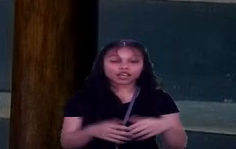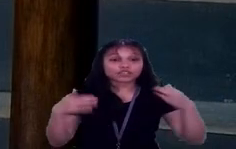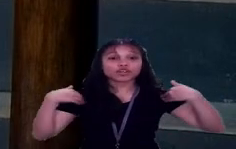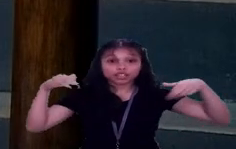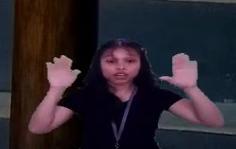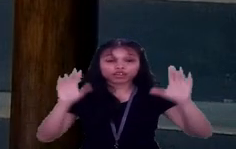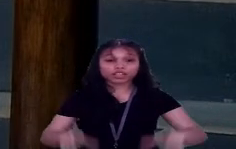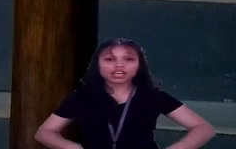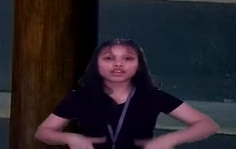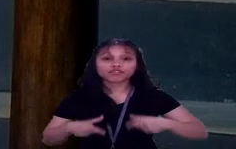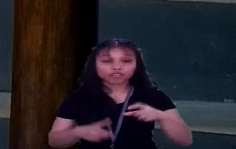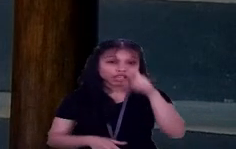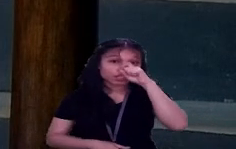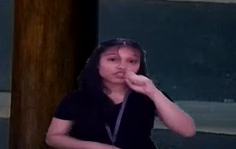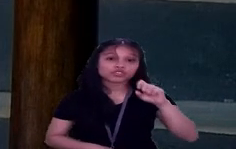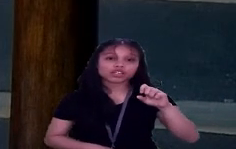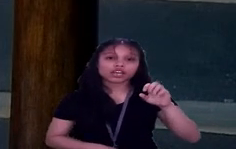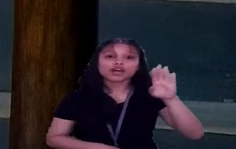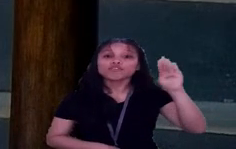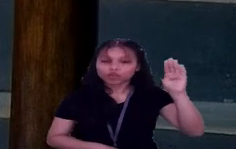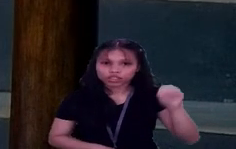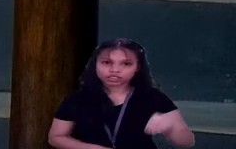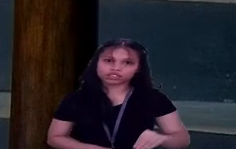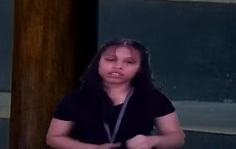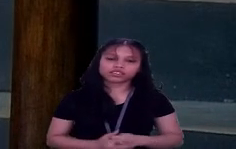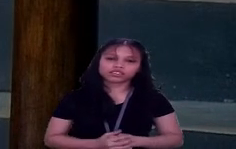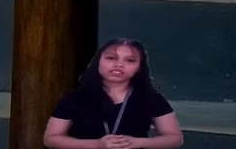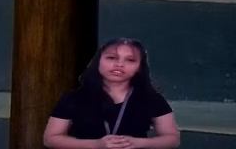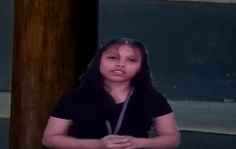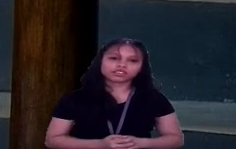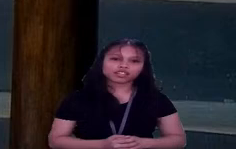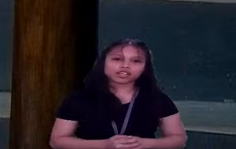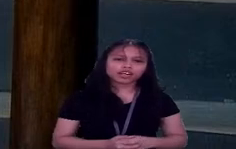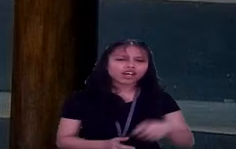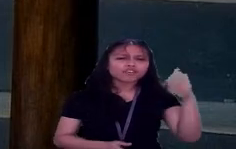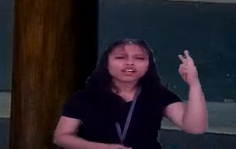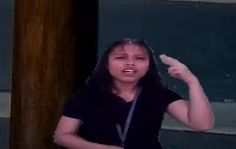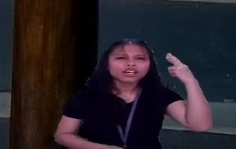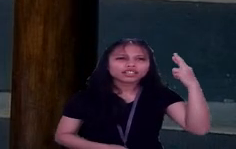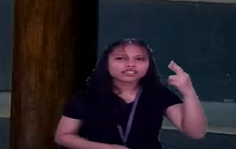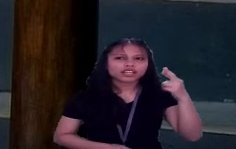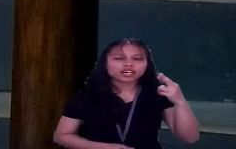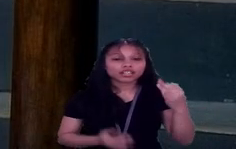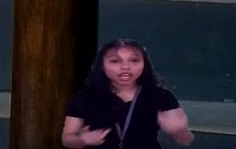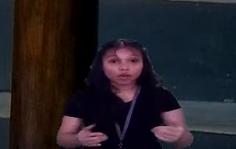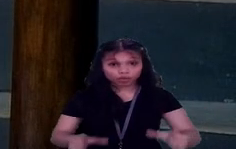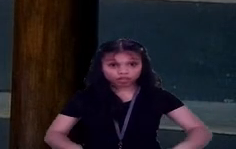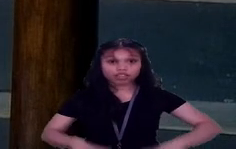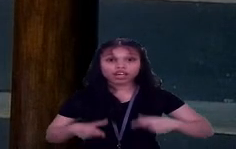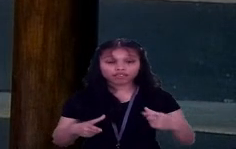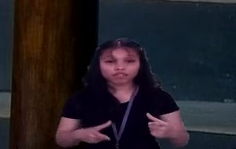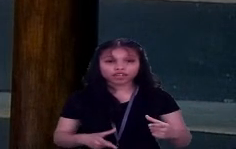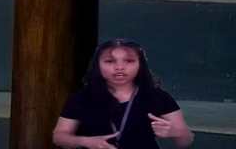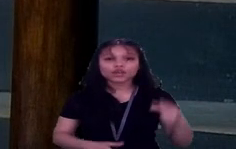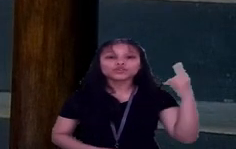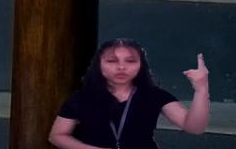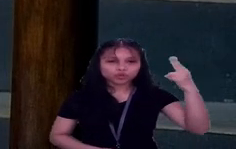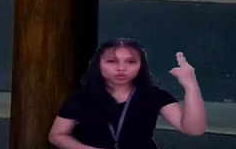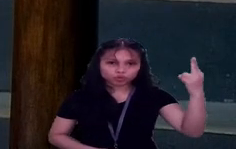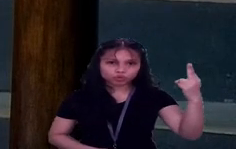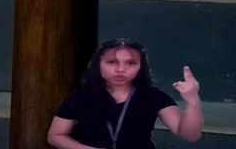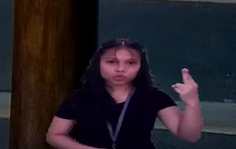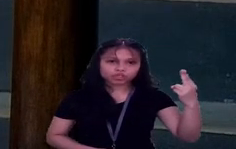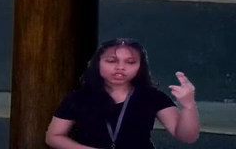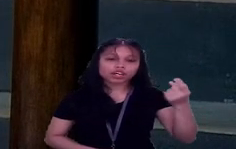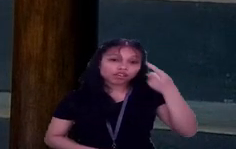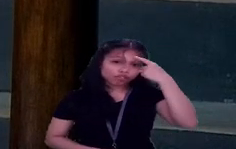14 because I realized that after I got saved, my life is not anymore mine, and I should use this life for the sake of the gospel